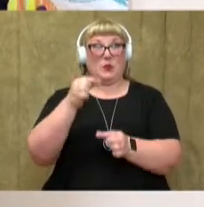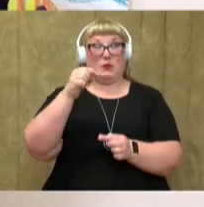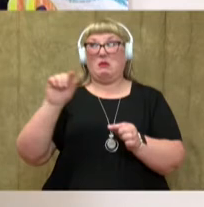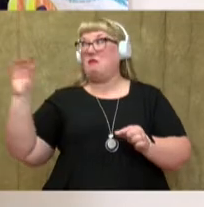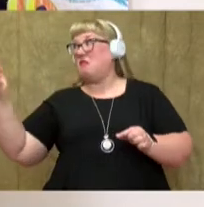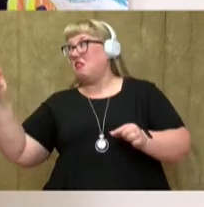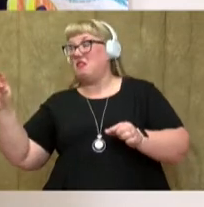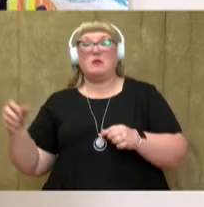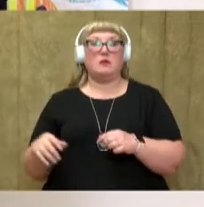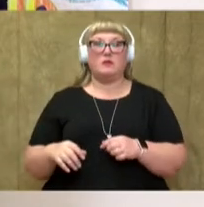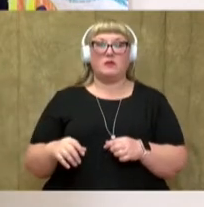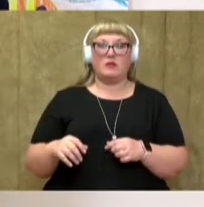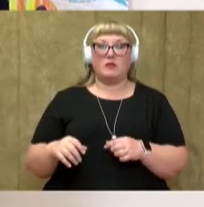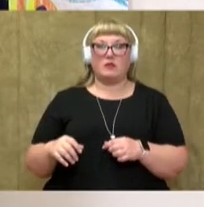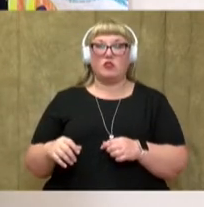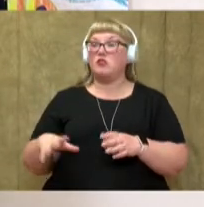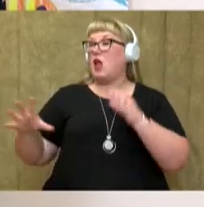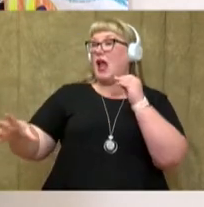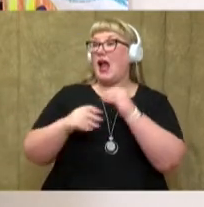over here.